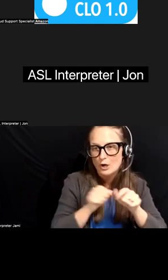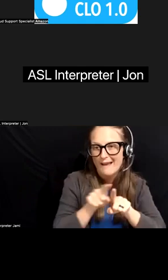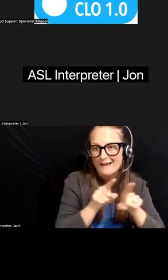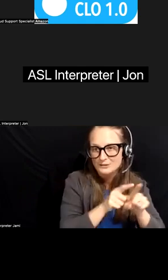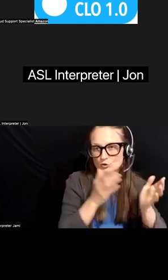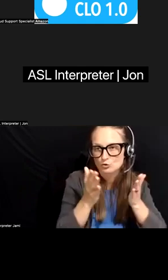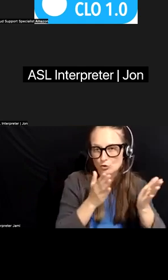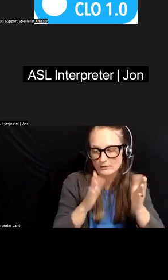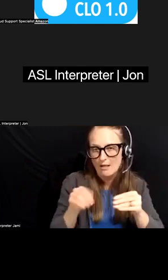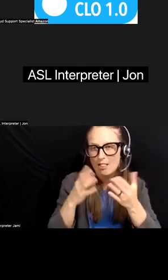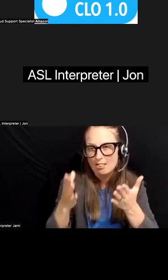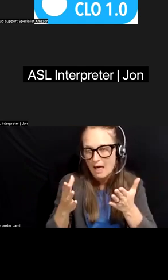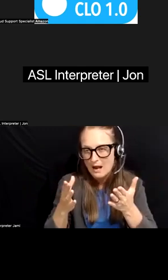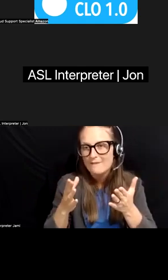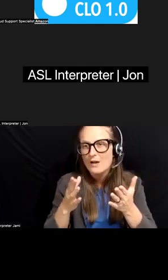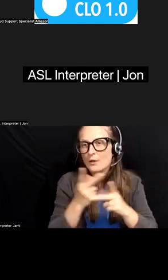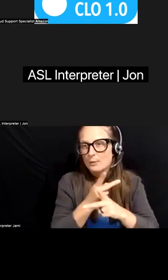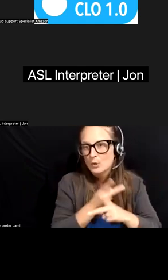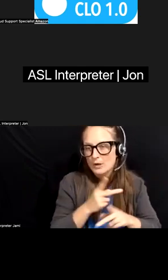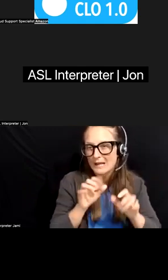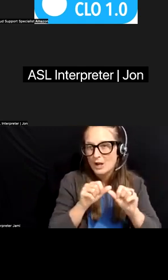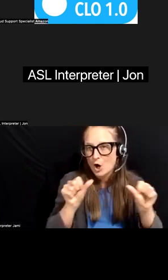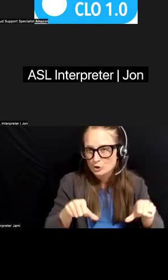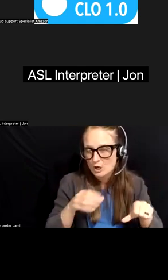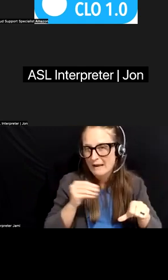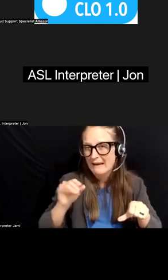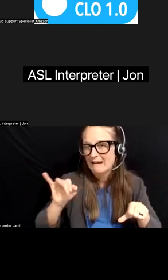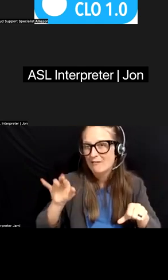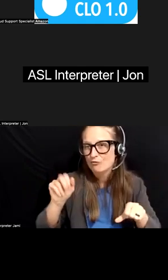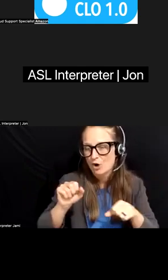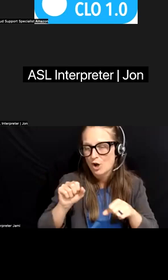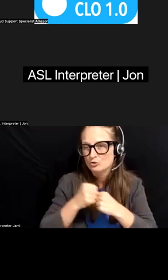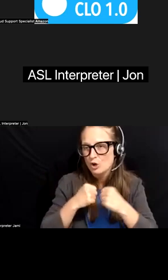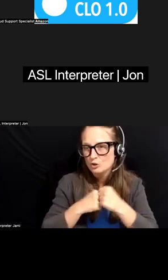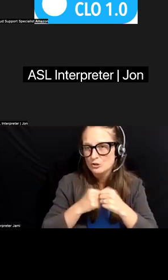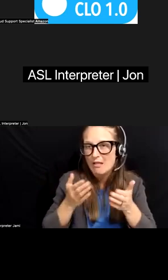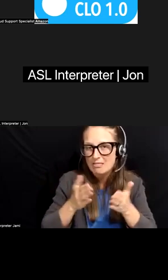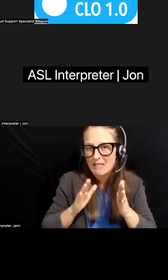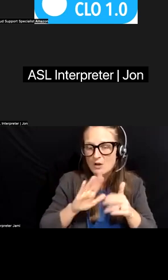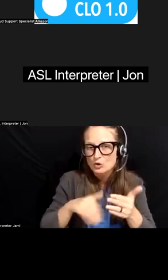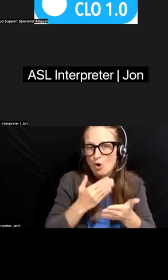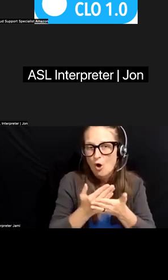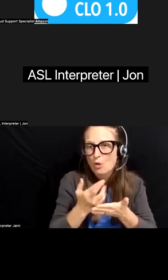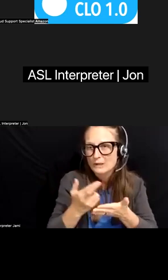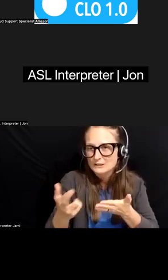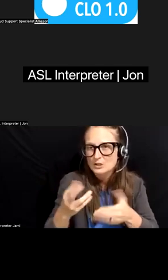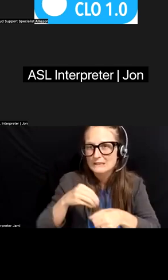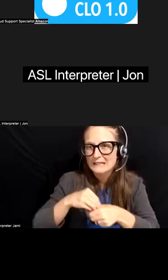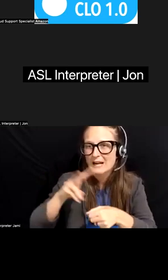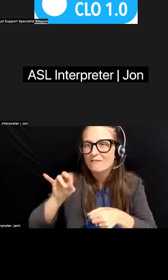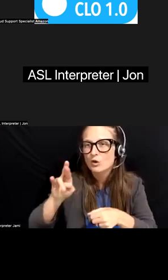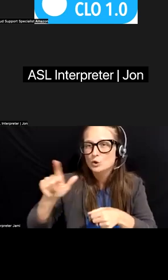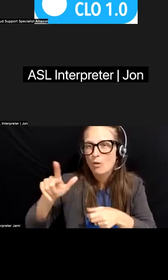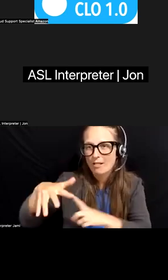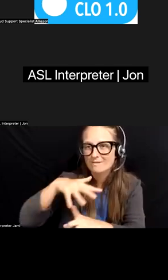the computing architecture and infrastructure. That is, it offers all computing resources but in a virtual environment.